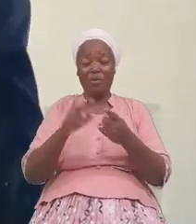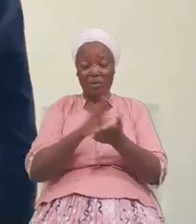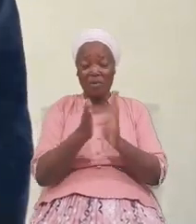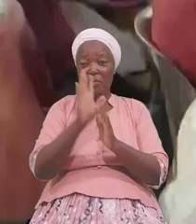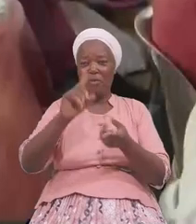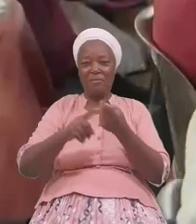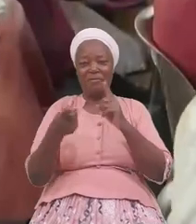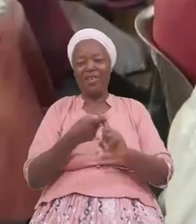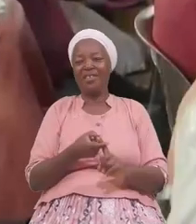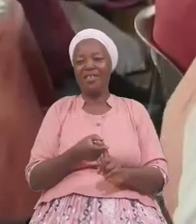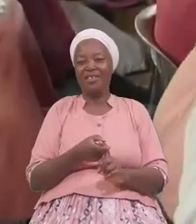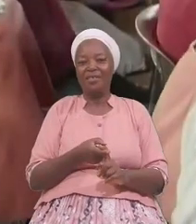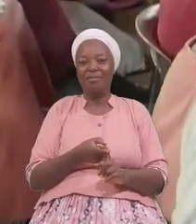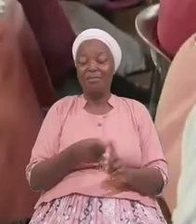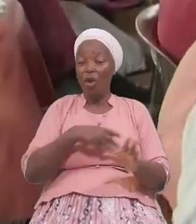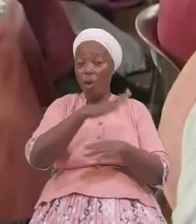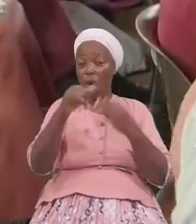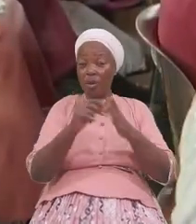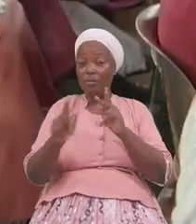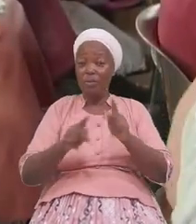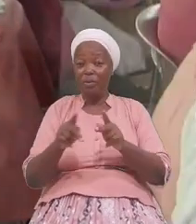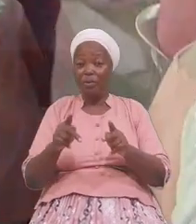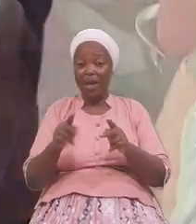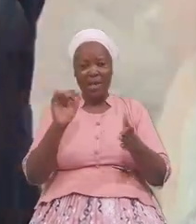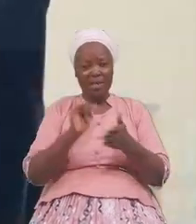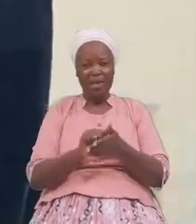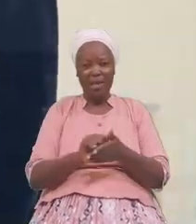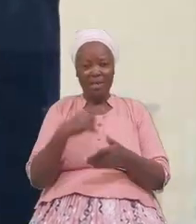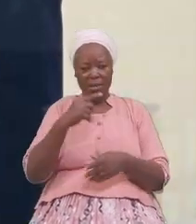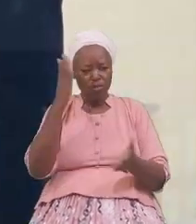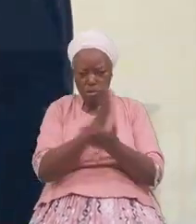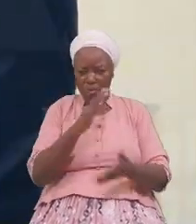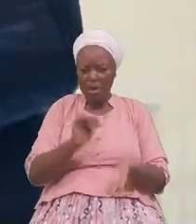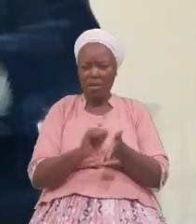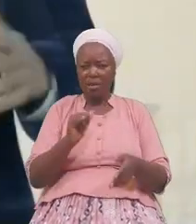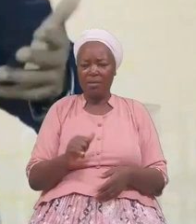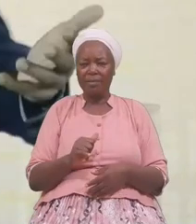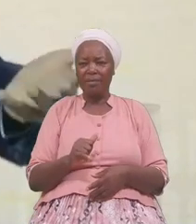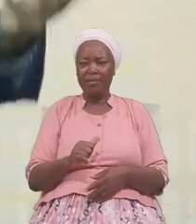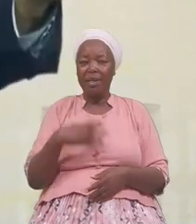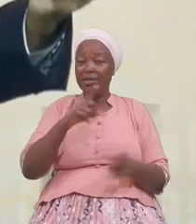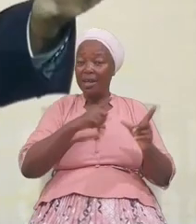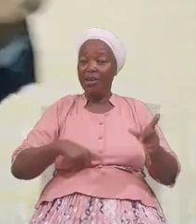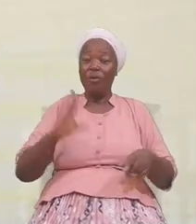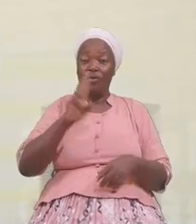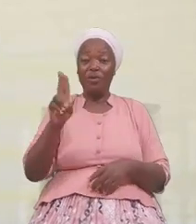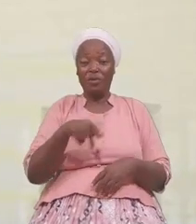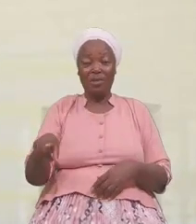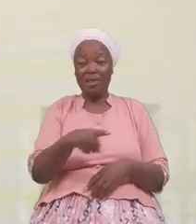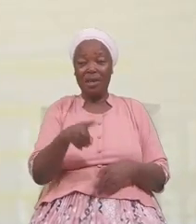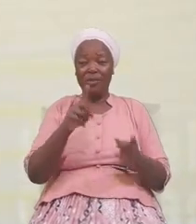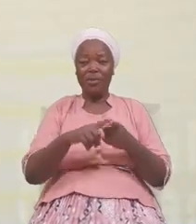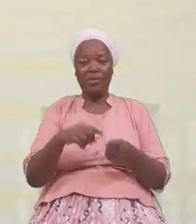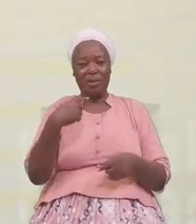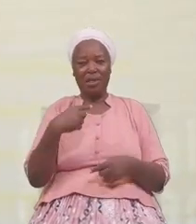friends. All the people that said stop, the Lord will use them to